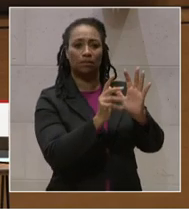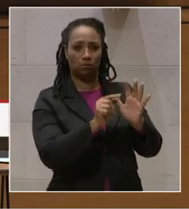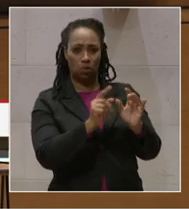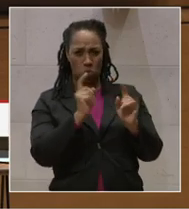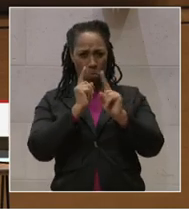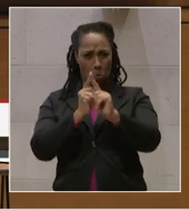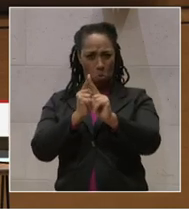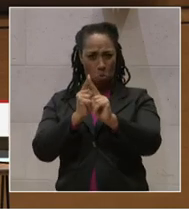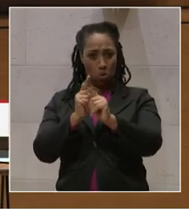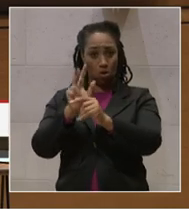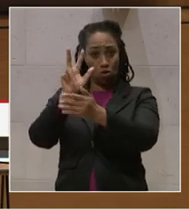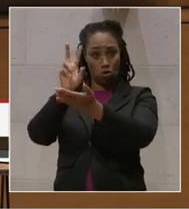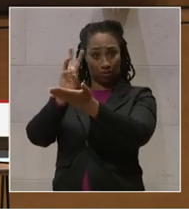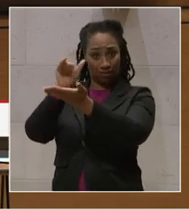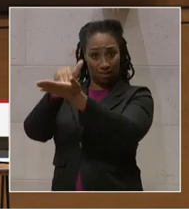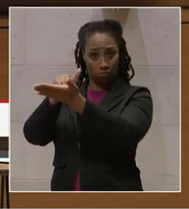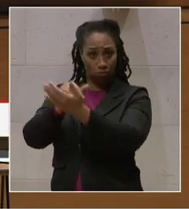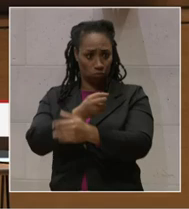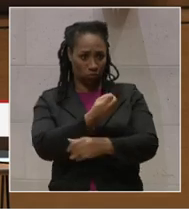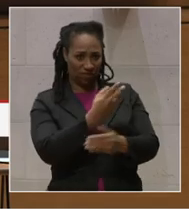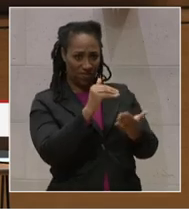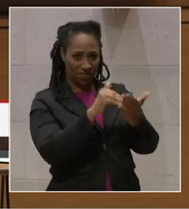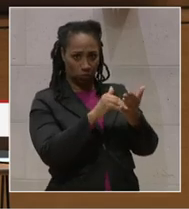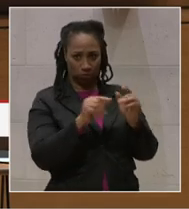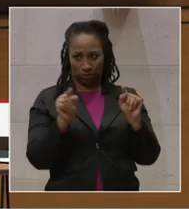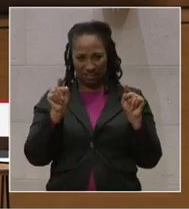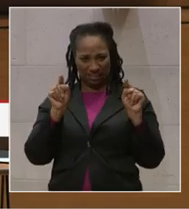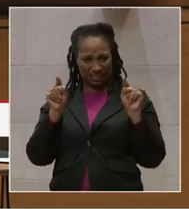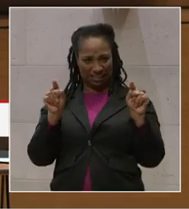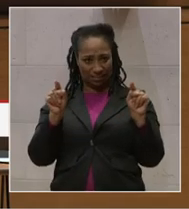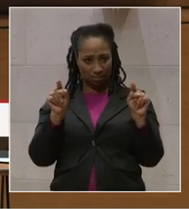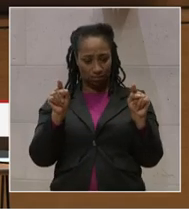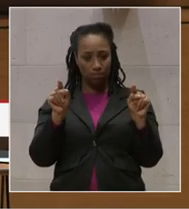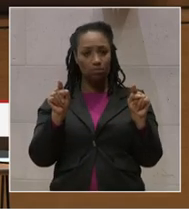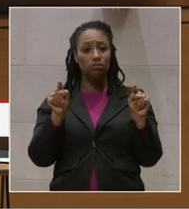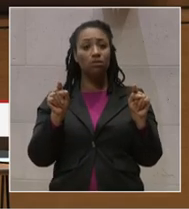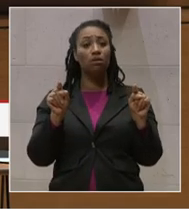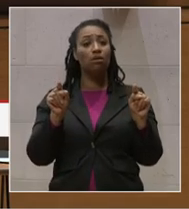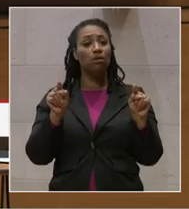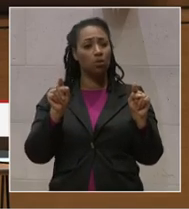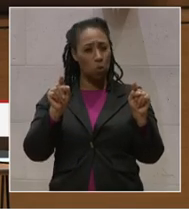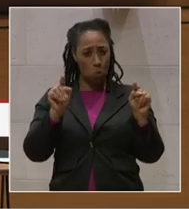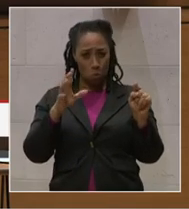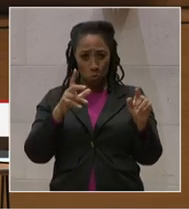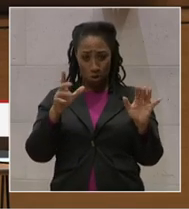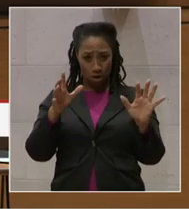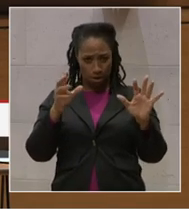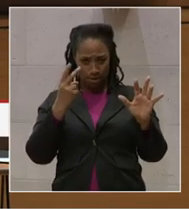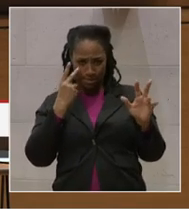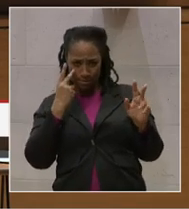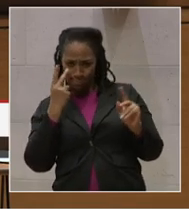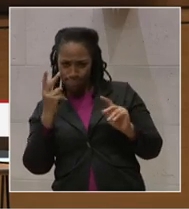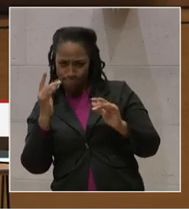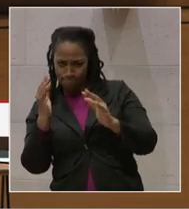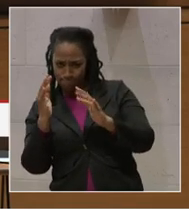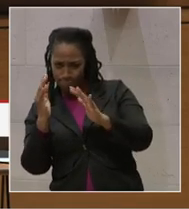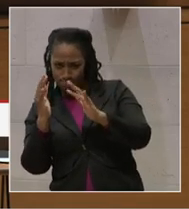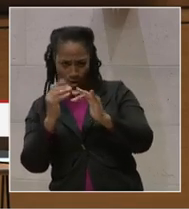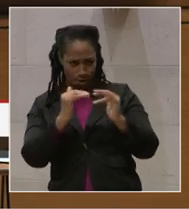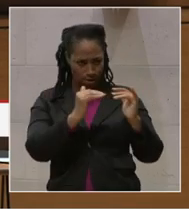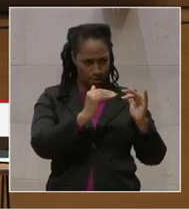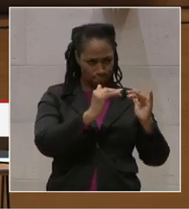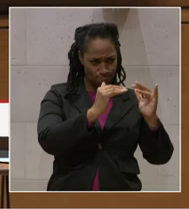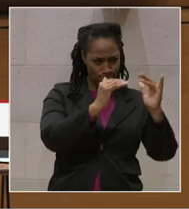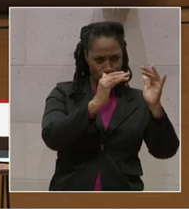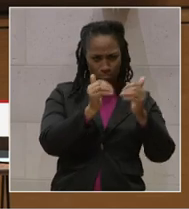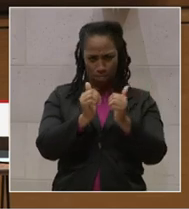outcome that we can now prove or show how new production in housing has stemmed or slowed